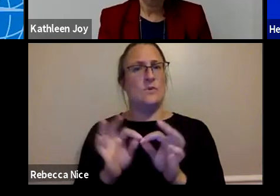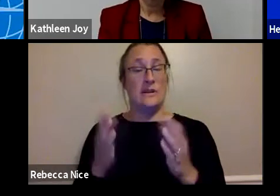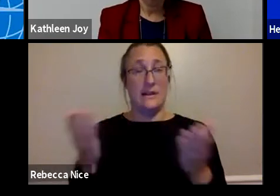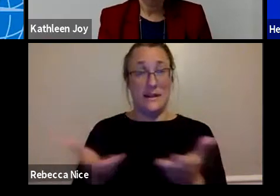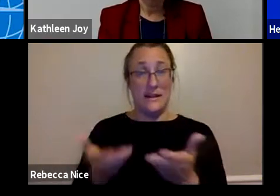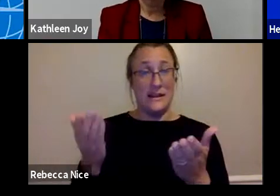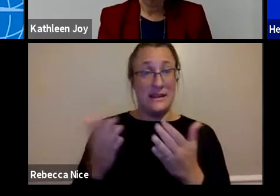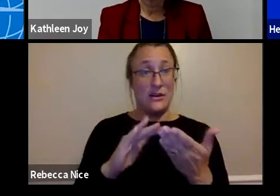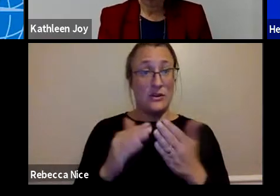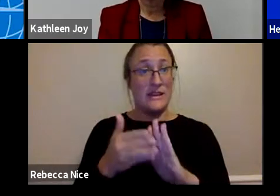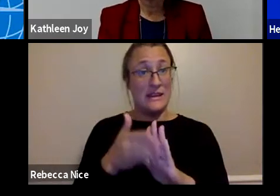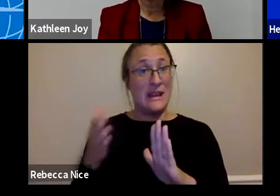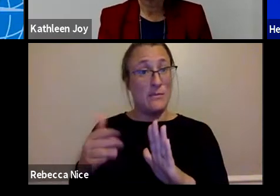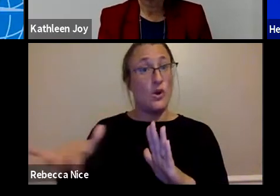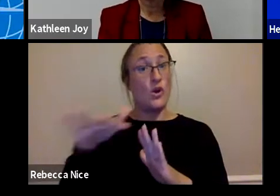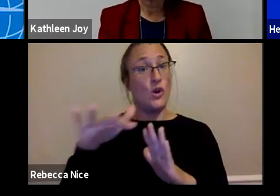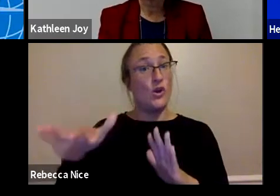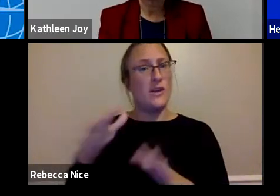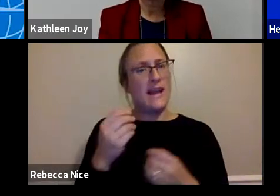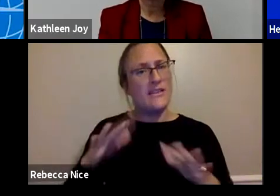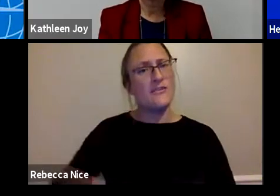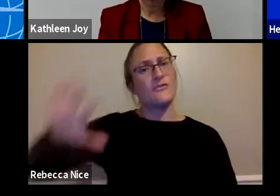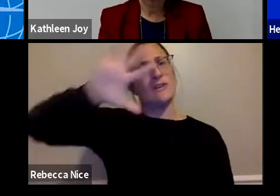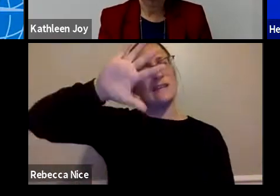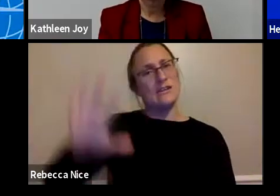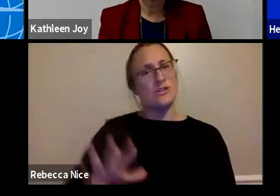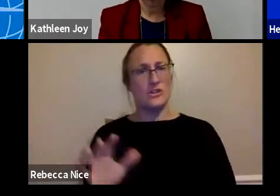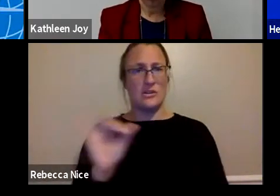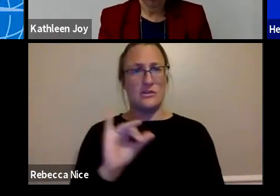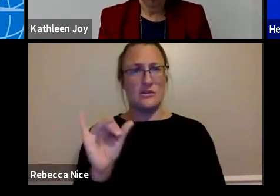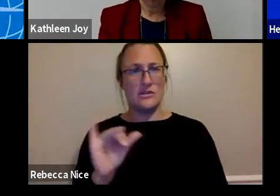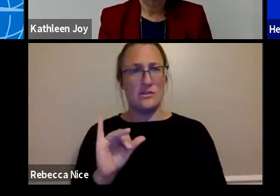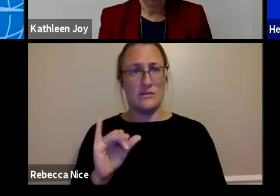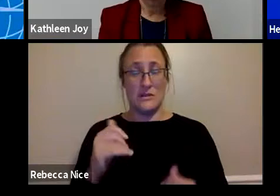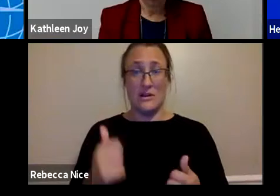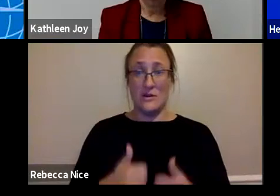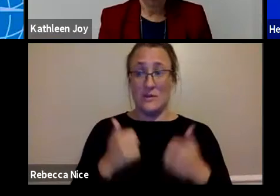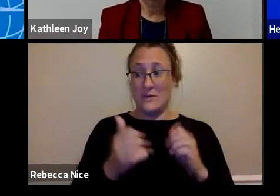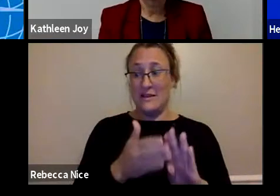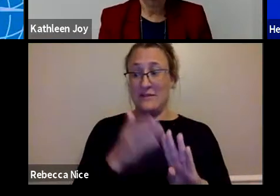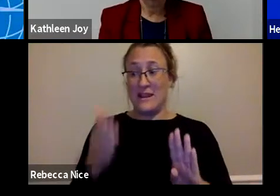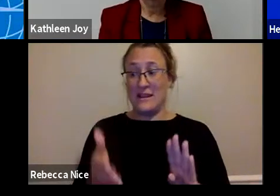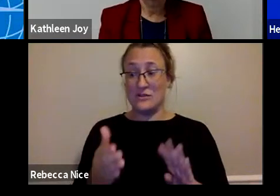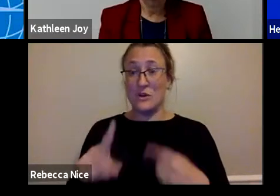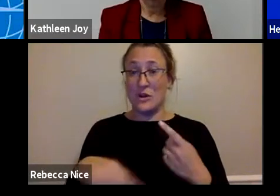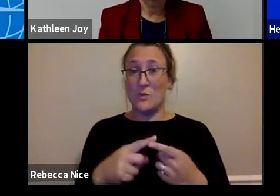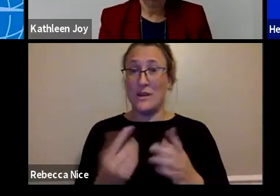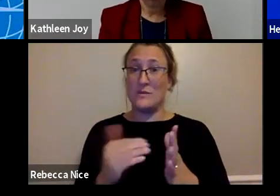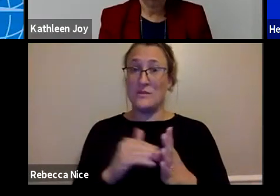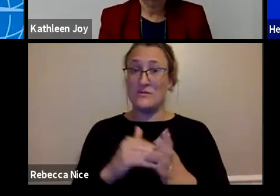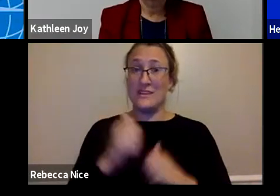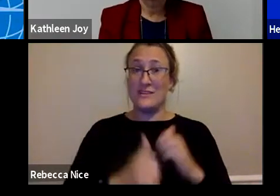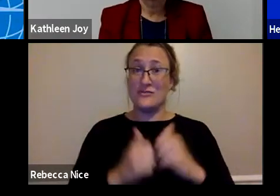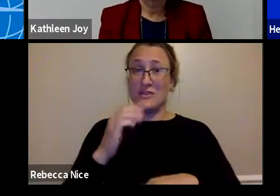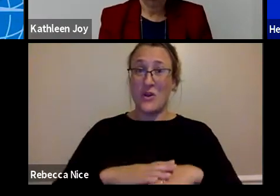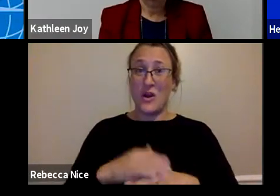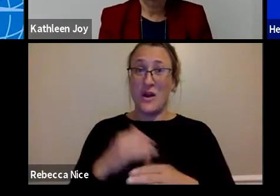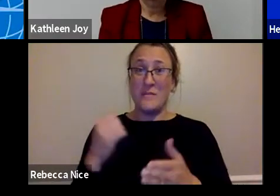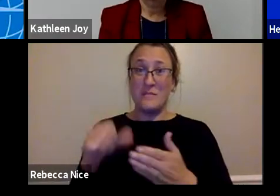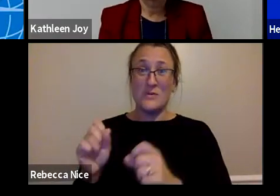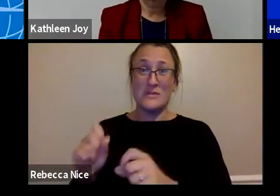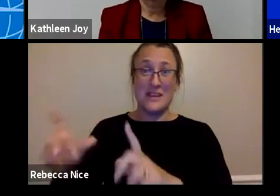neighborhood, for the city, but the entire region. And we've lived next door to LaGuardia when it was reconstructed on postage stamps. We've been through